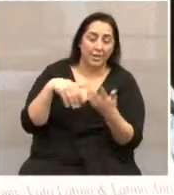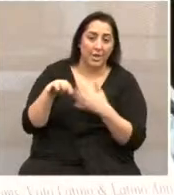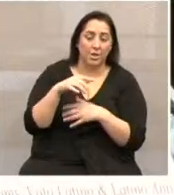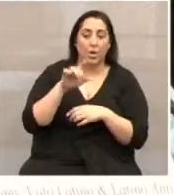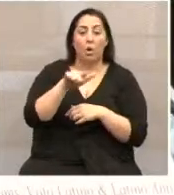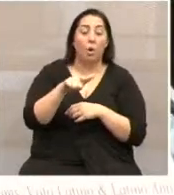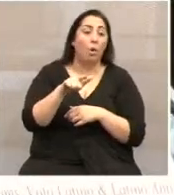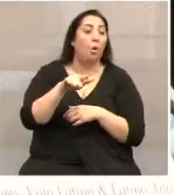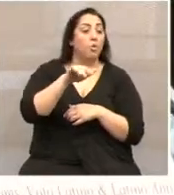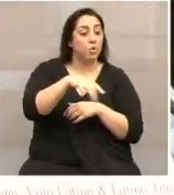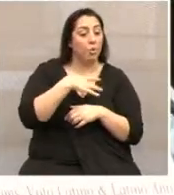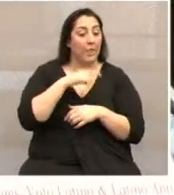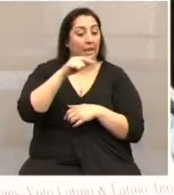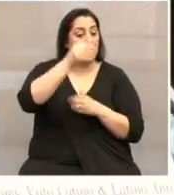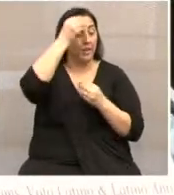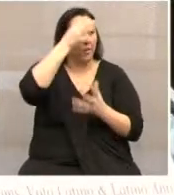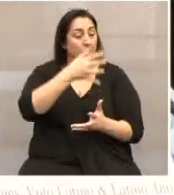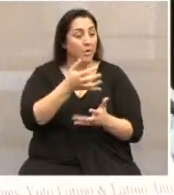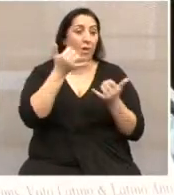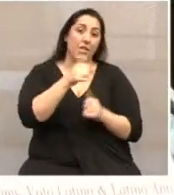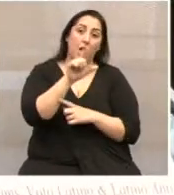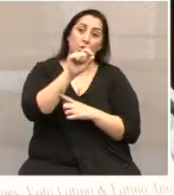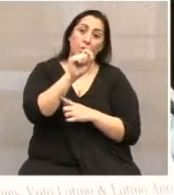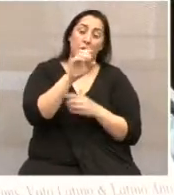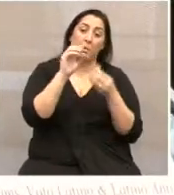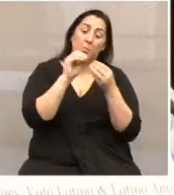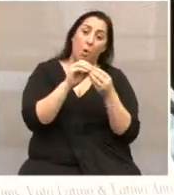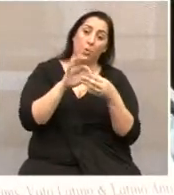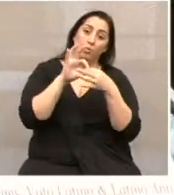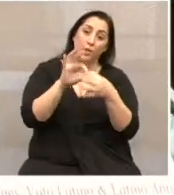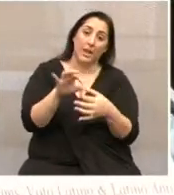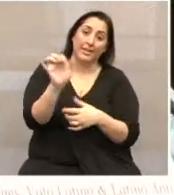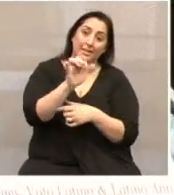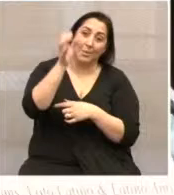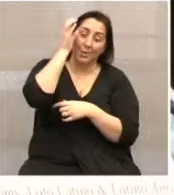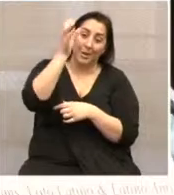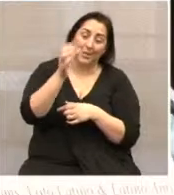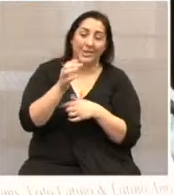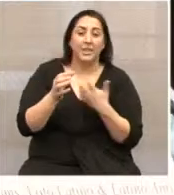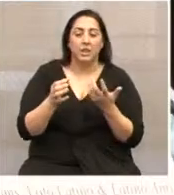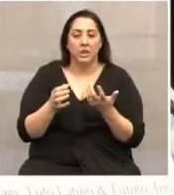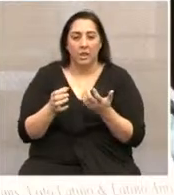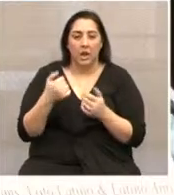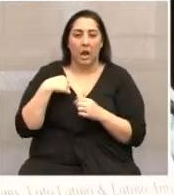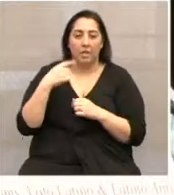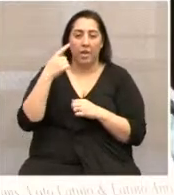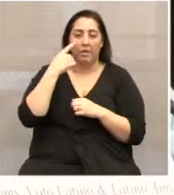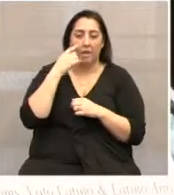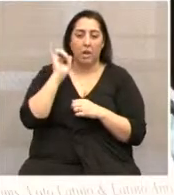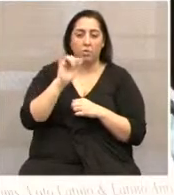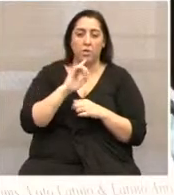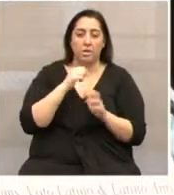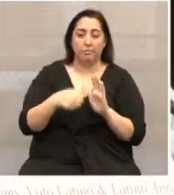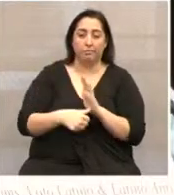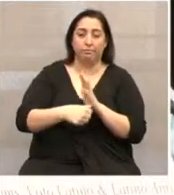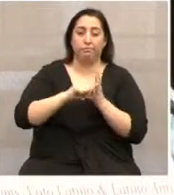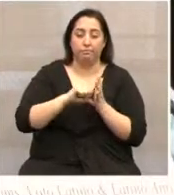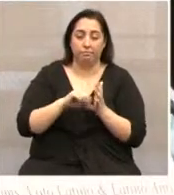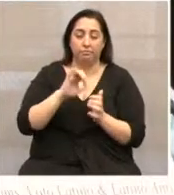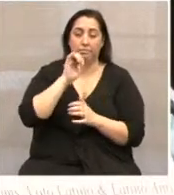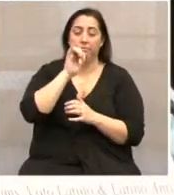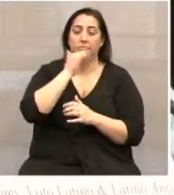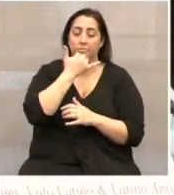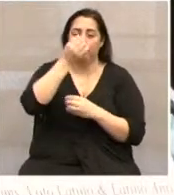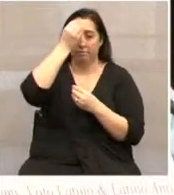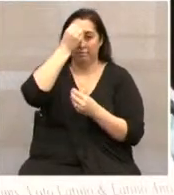this type of information, here's 20 other videos kind of like that. And I think that is right now, that reinforcement of disinformation is